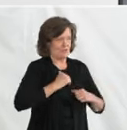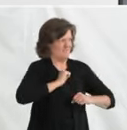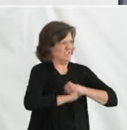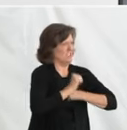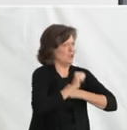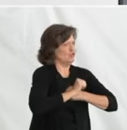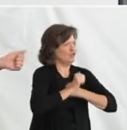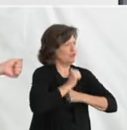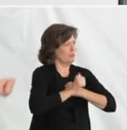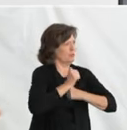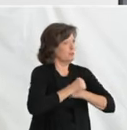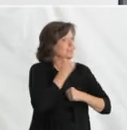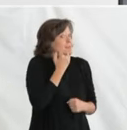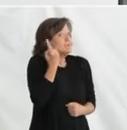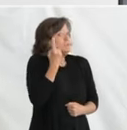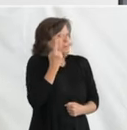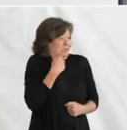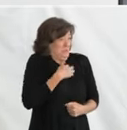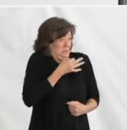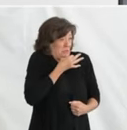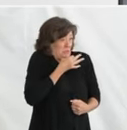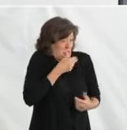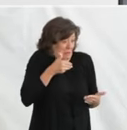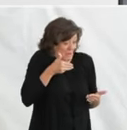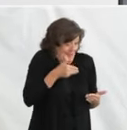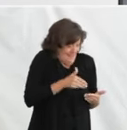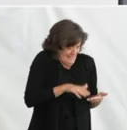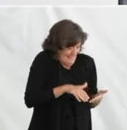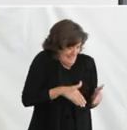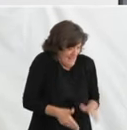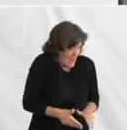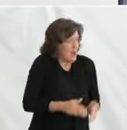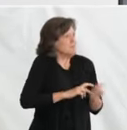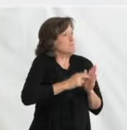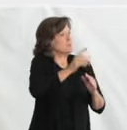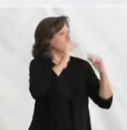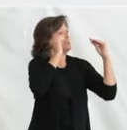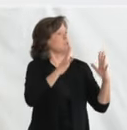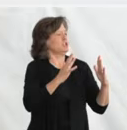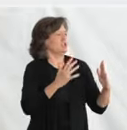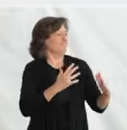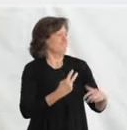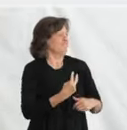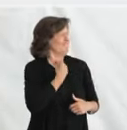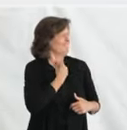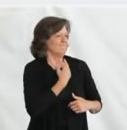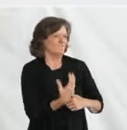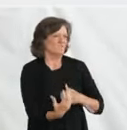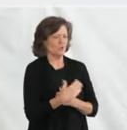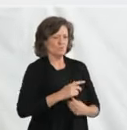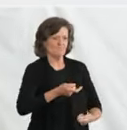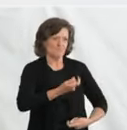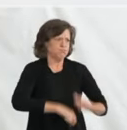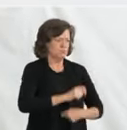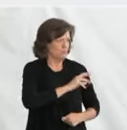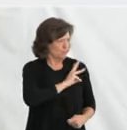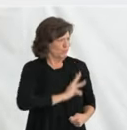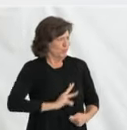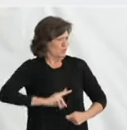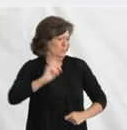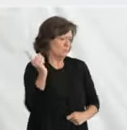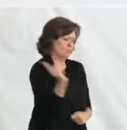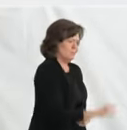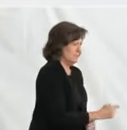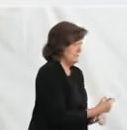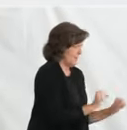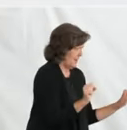die, Mrs. Baird would be forced to reveal herself as Wonder Woman to come and save us. So we went out on the playground, and Skeeter volunteered.